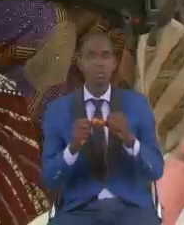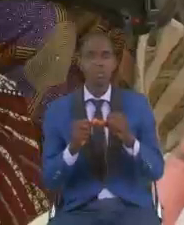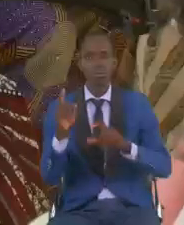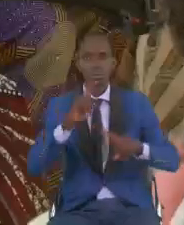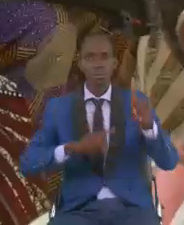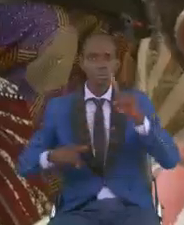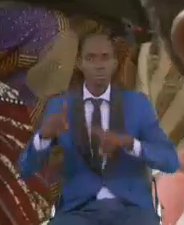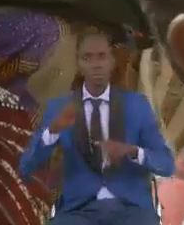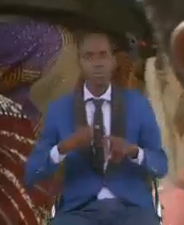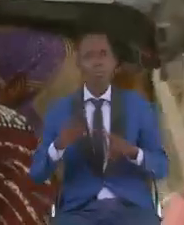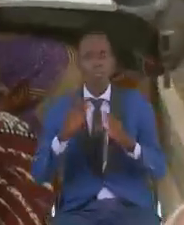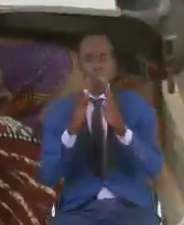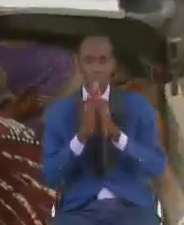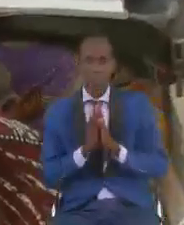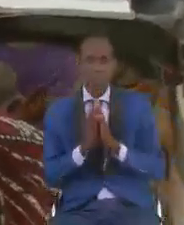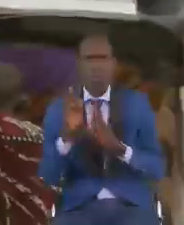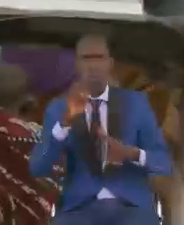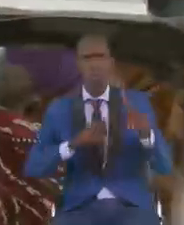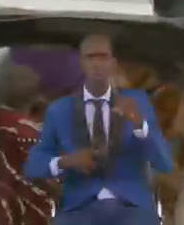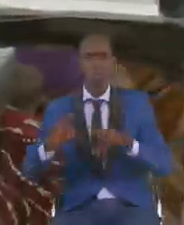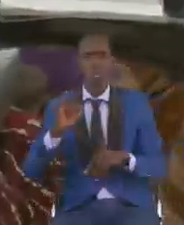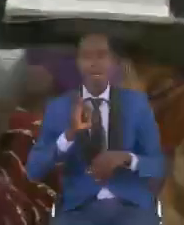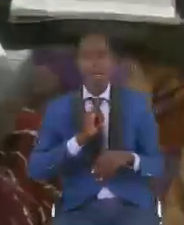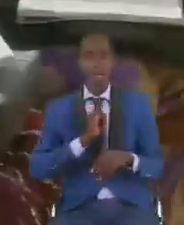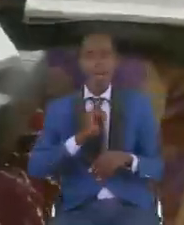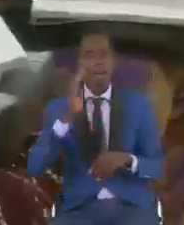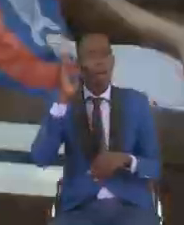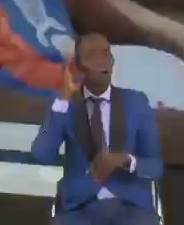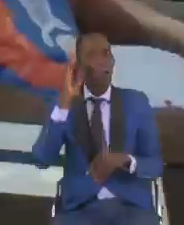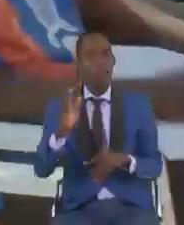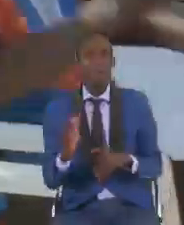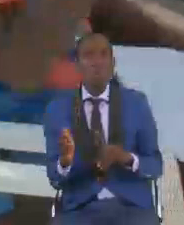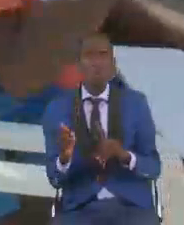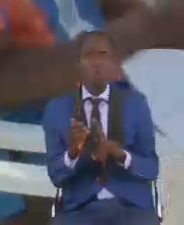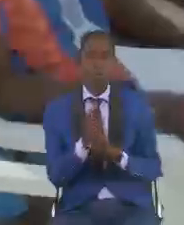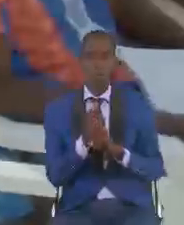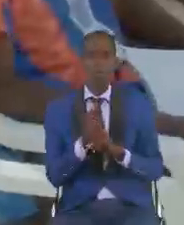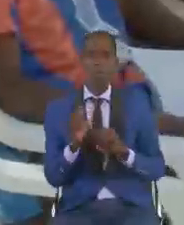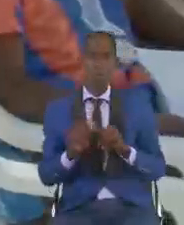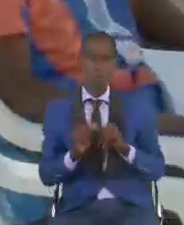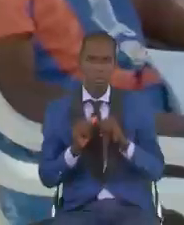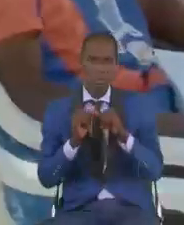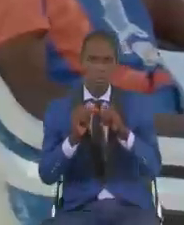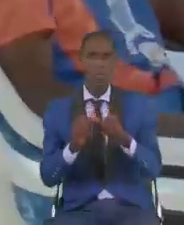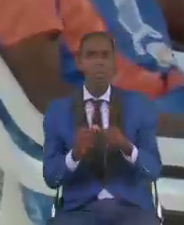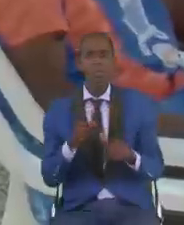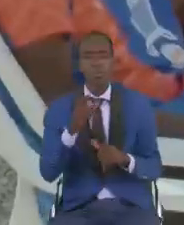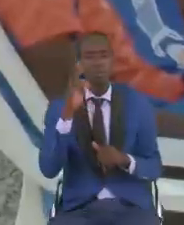now. I will hold forth. And you will hold